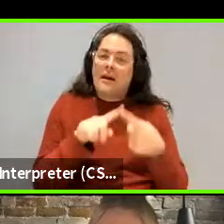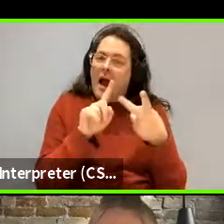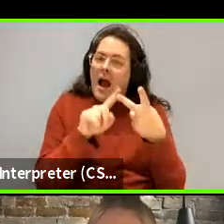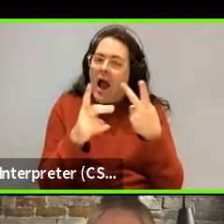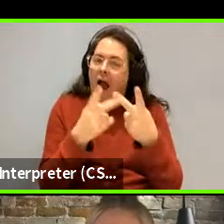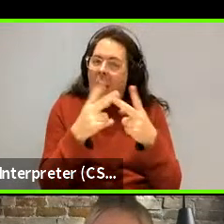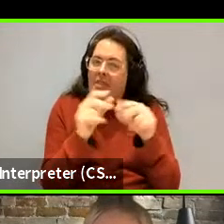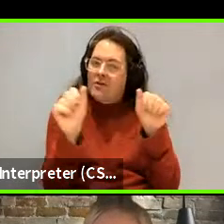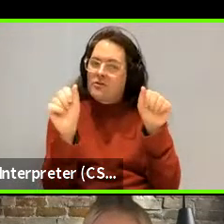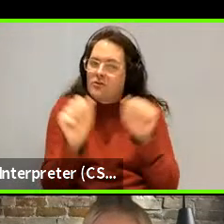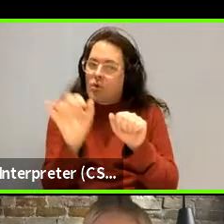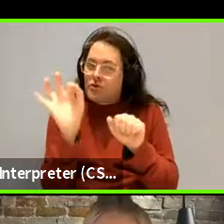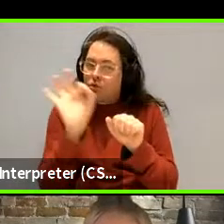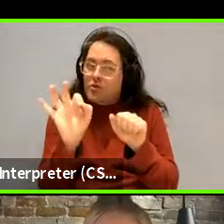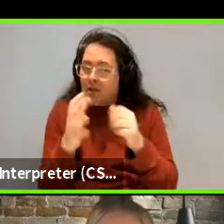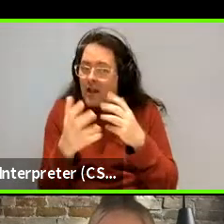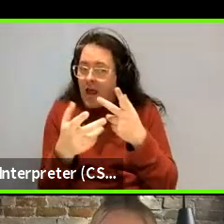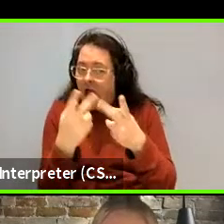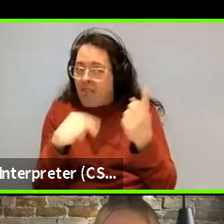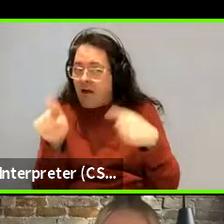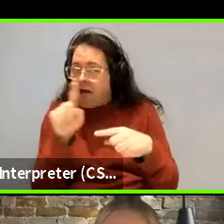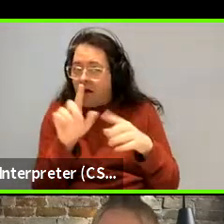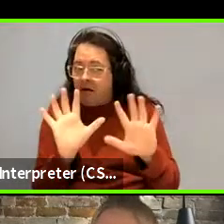but I'm happy to let somebody else go if they've got a question.